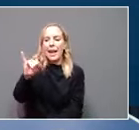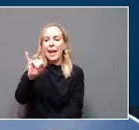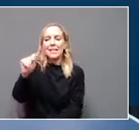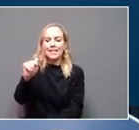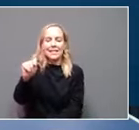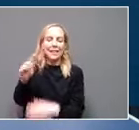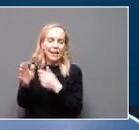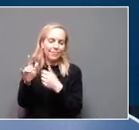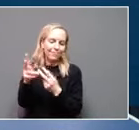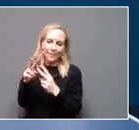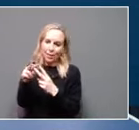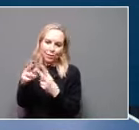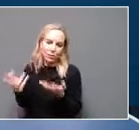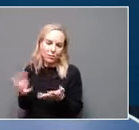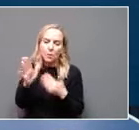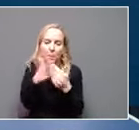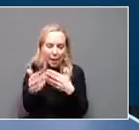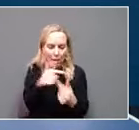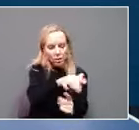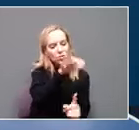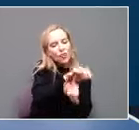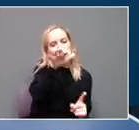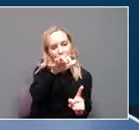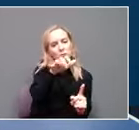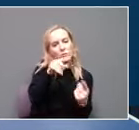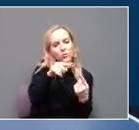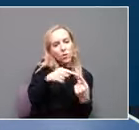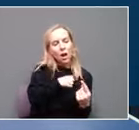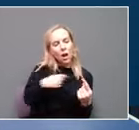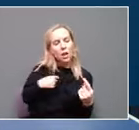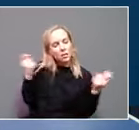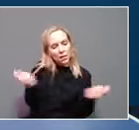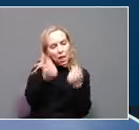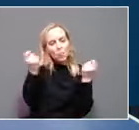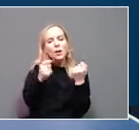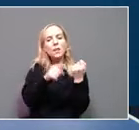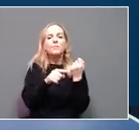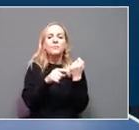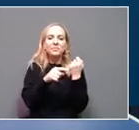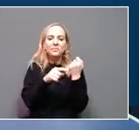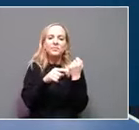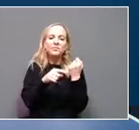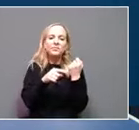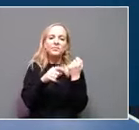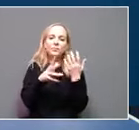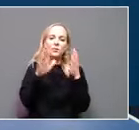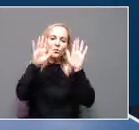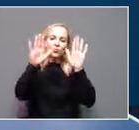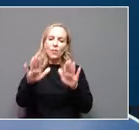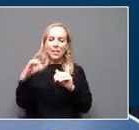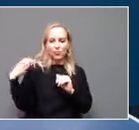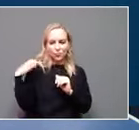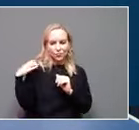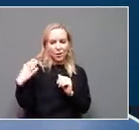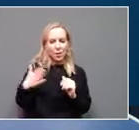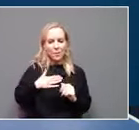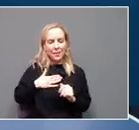Listen, they're champions, and we ought to celebrate them. Great coach. My son went to his basketball